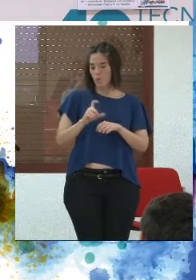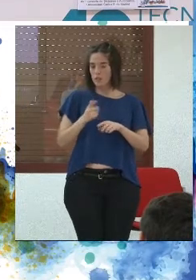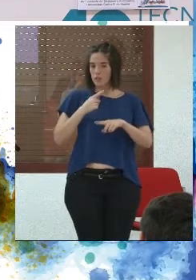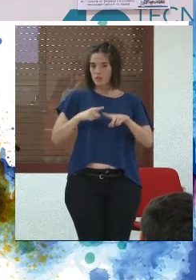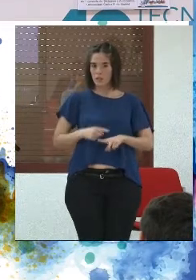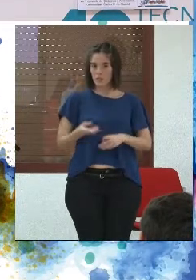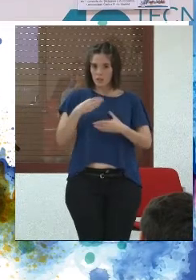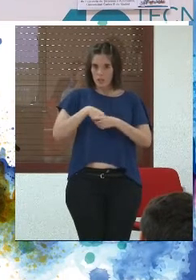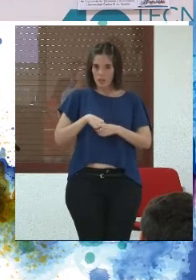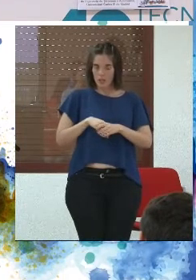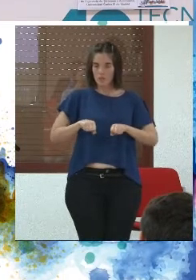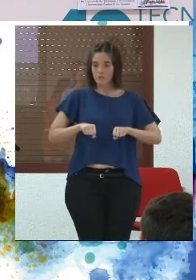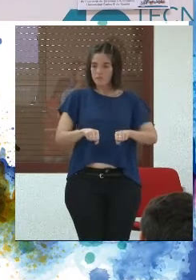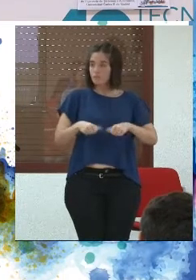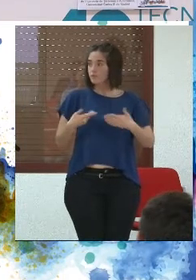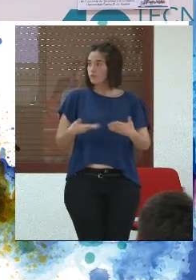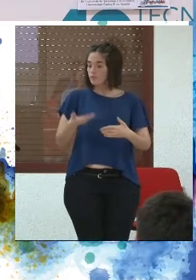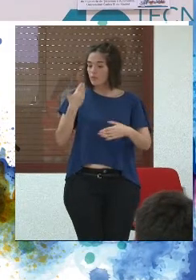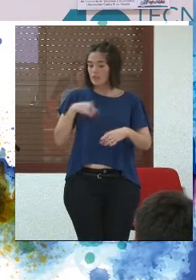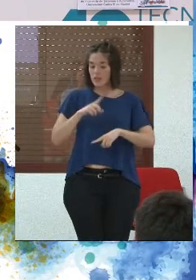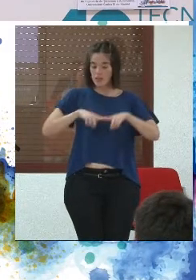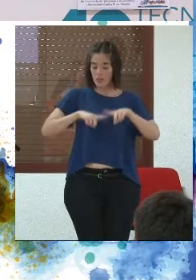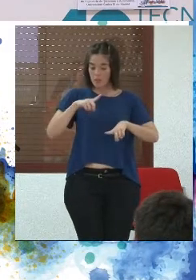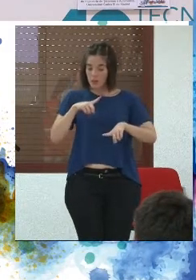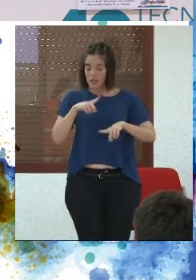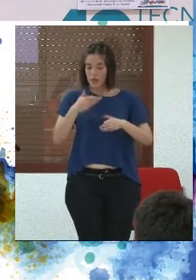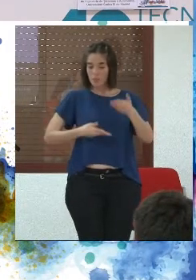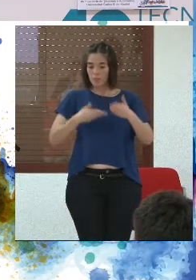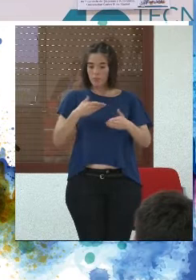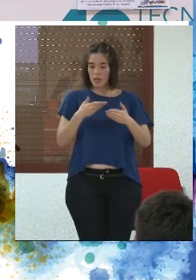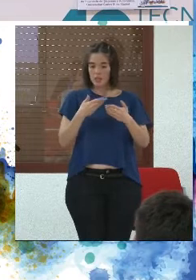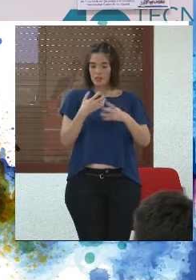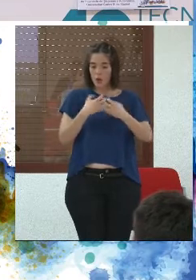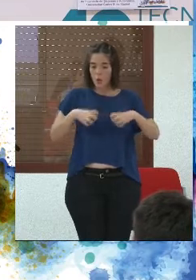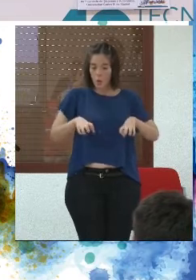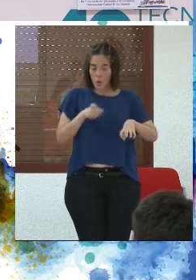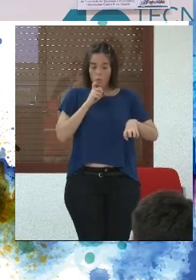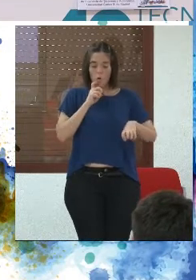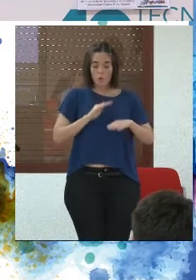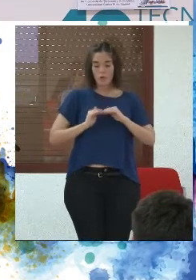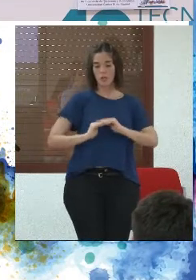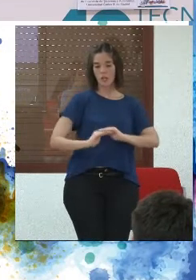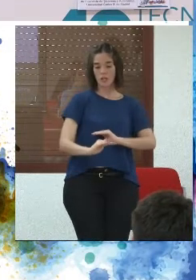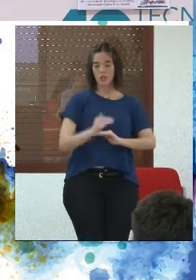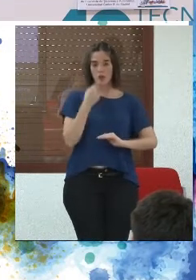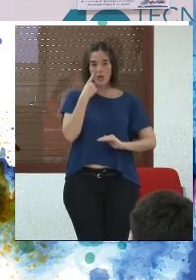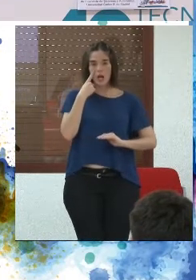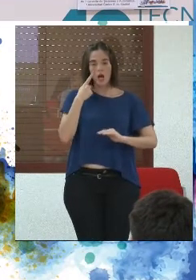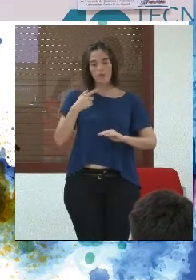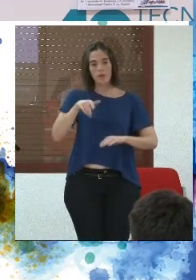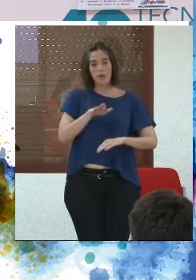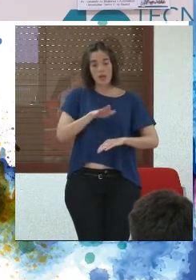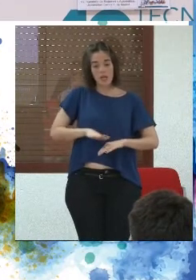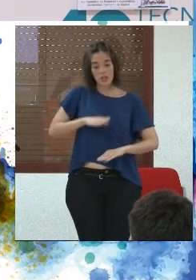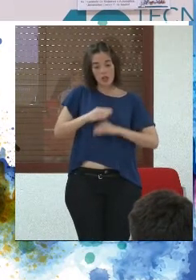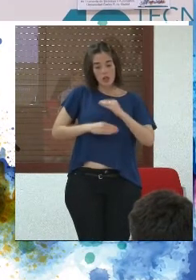back part of the robot that help us to choose the percentage of the weight of the patient that it is being supported by the floor